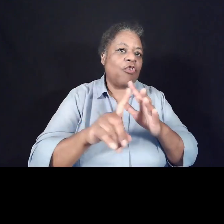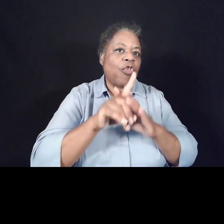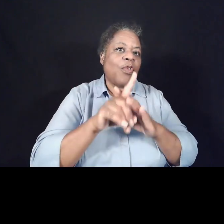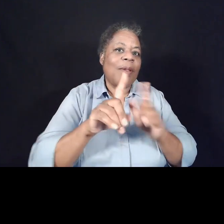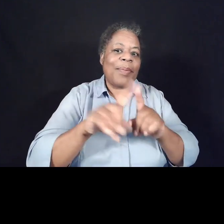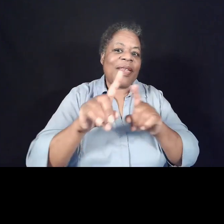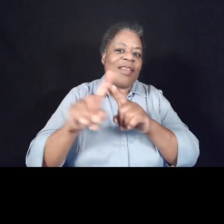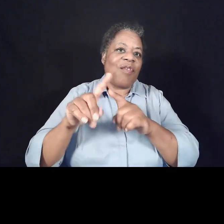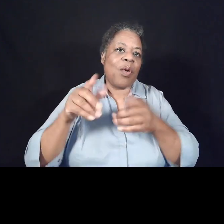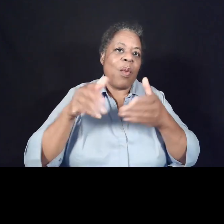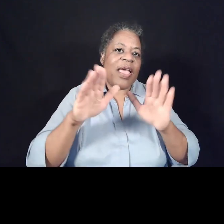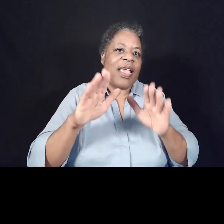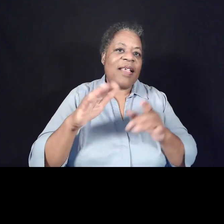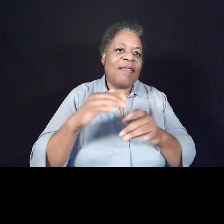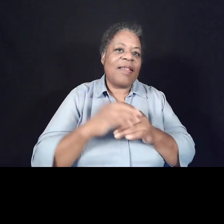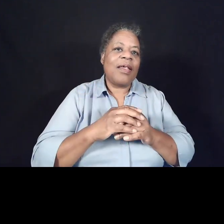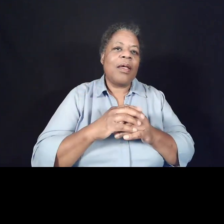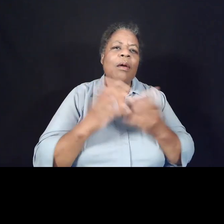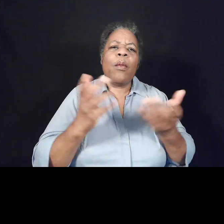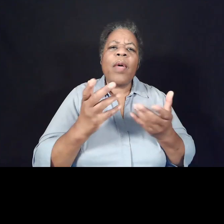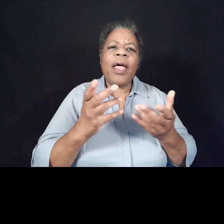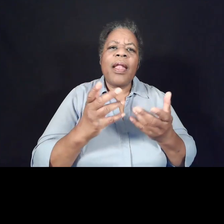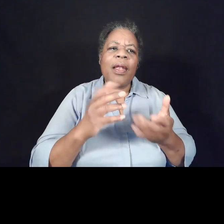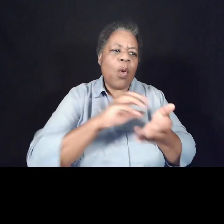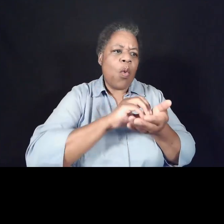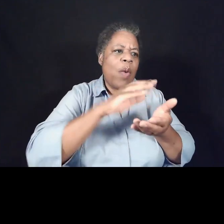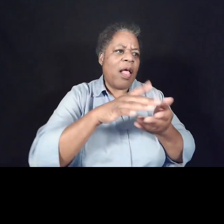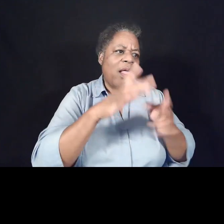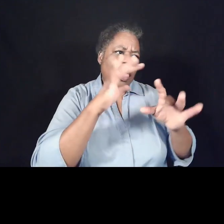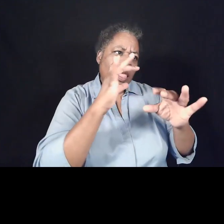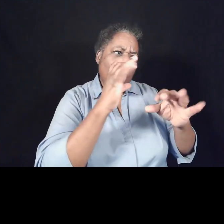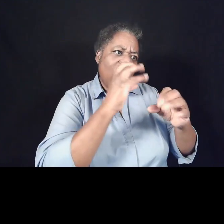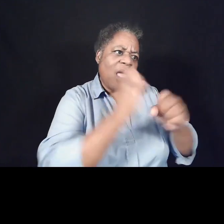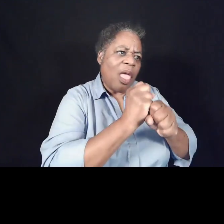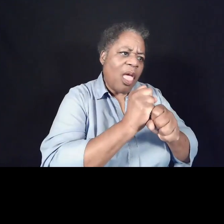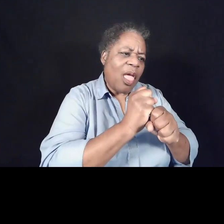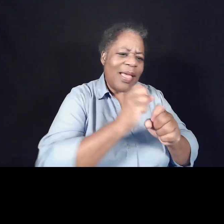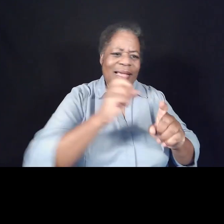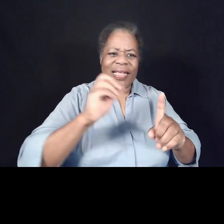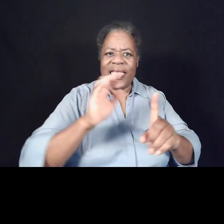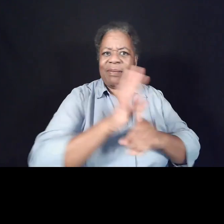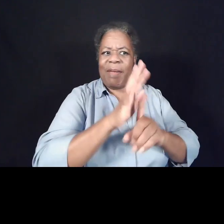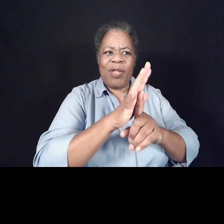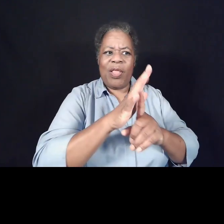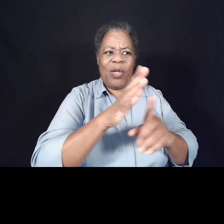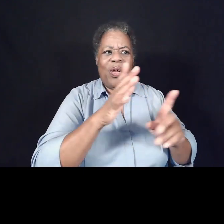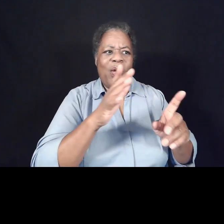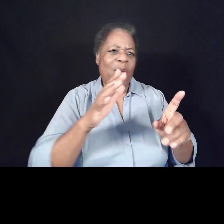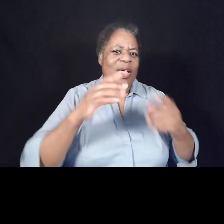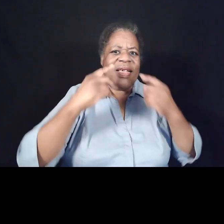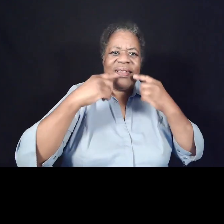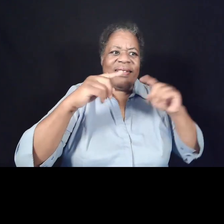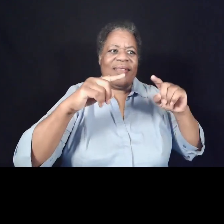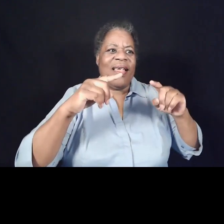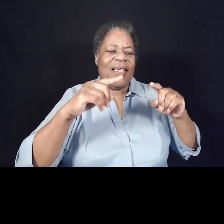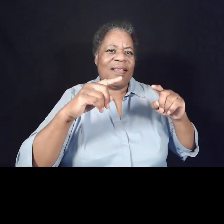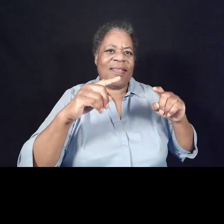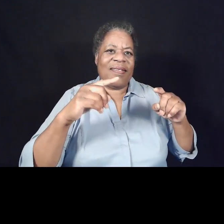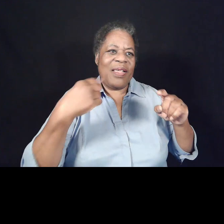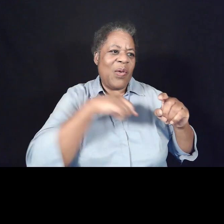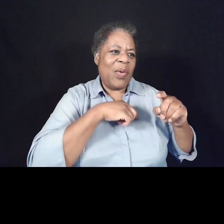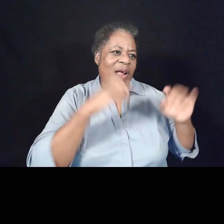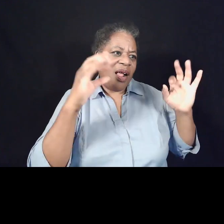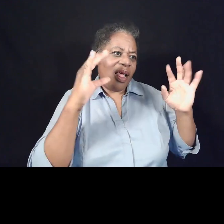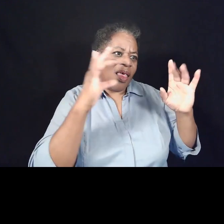Our fascination with wealth and celebrity and success, with